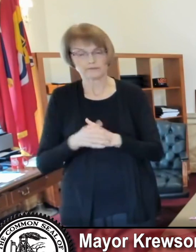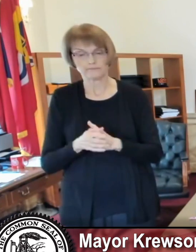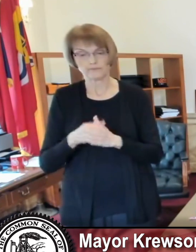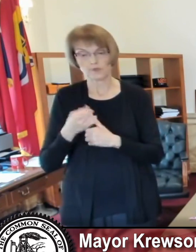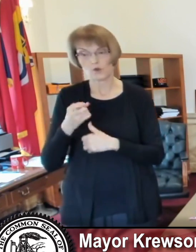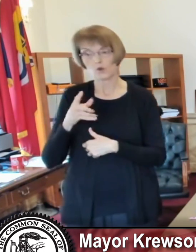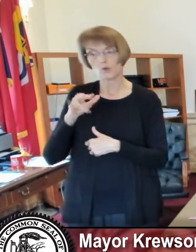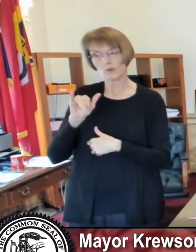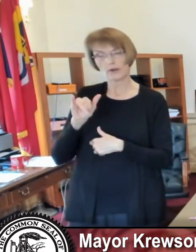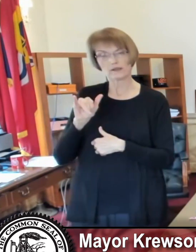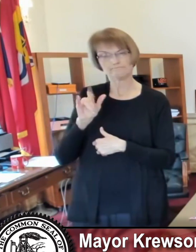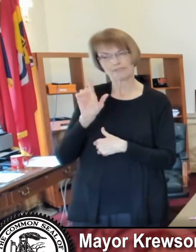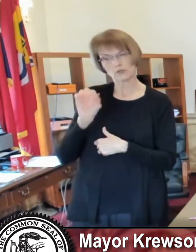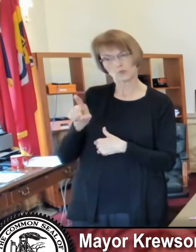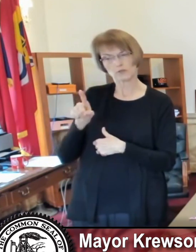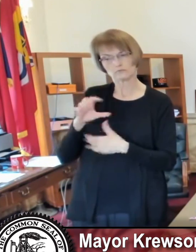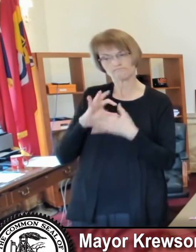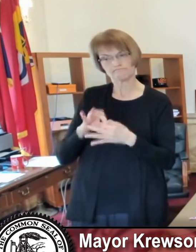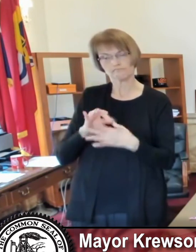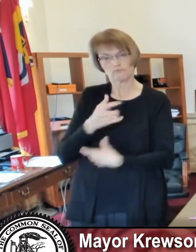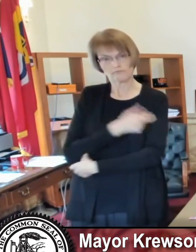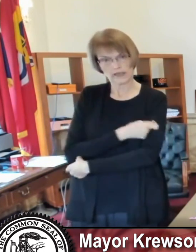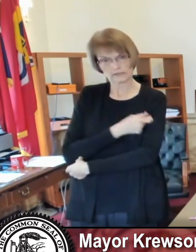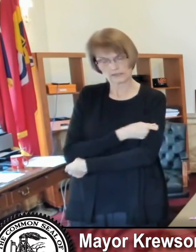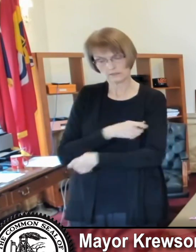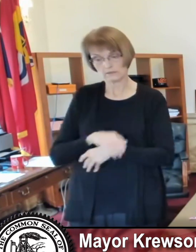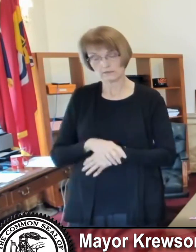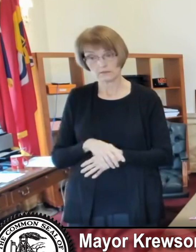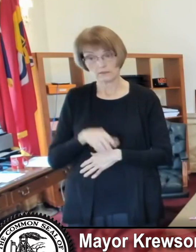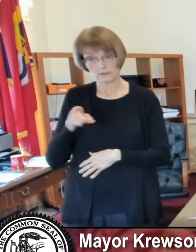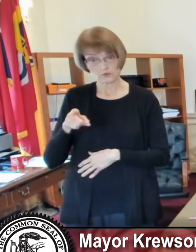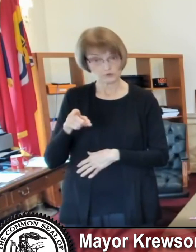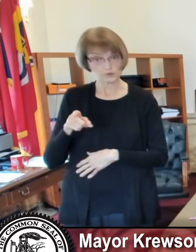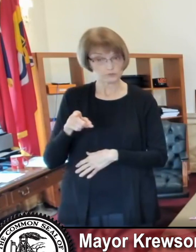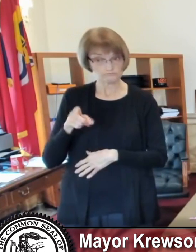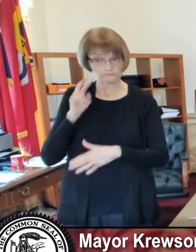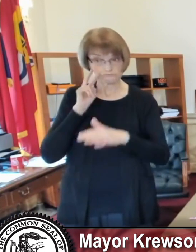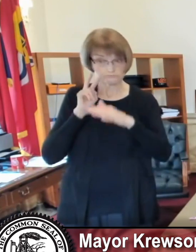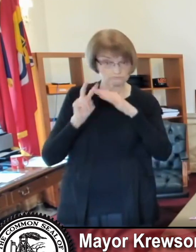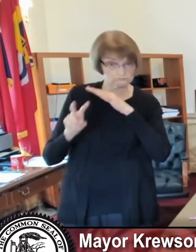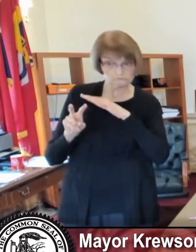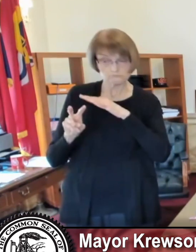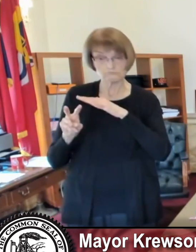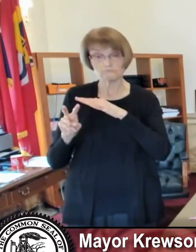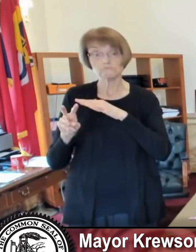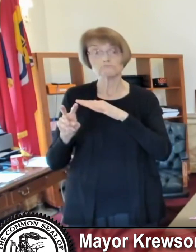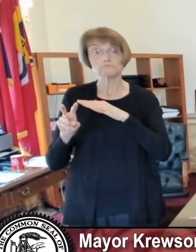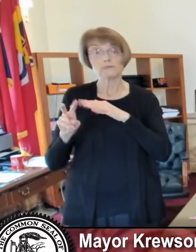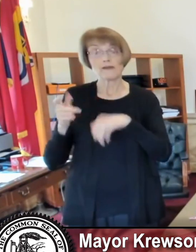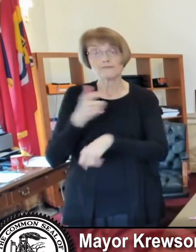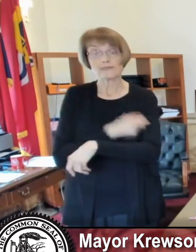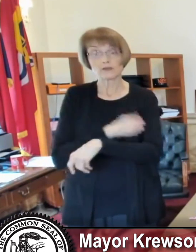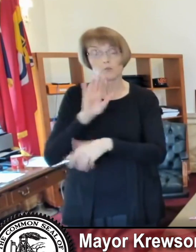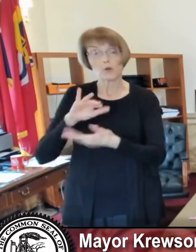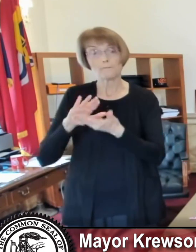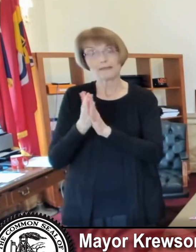65 or have underlying health conditions, and we have a high number of people who want to get the vaccination,